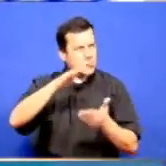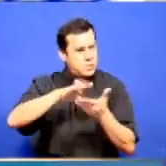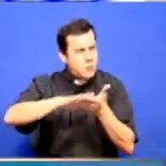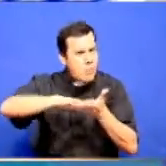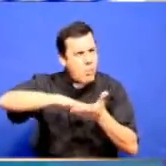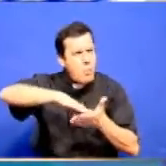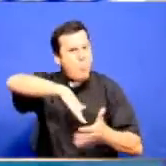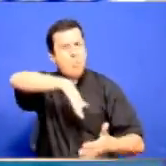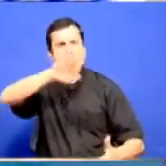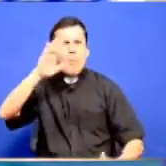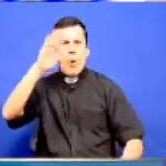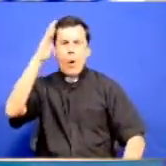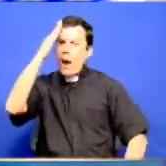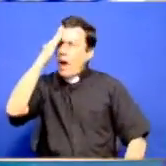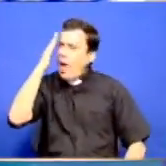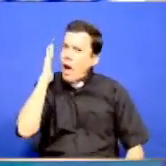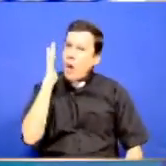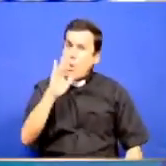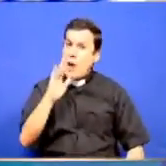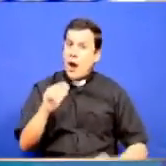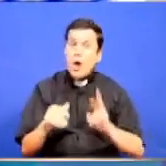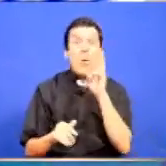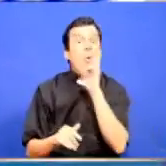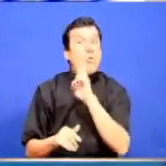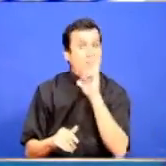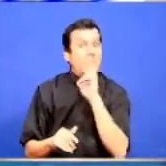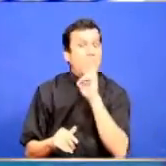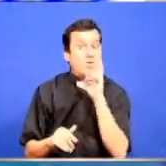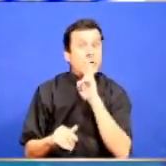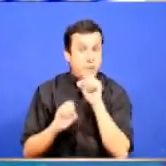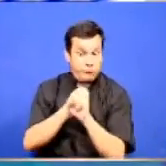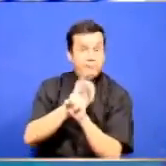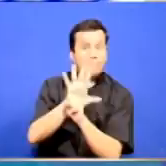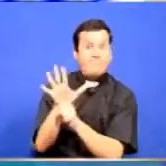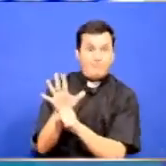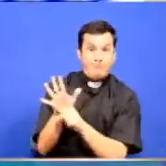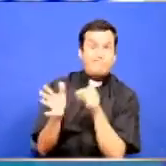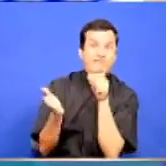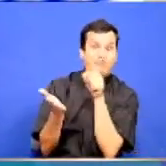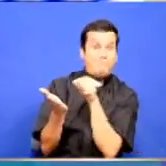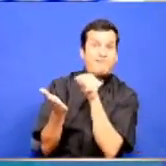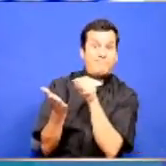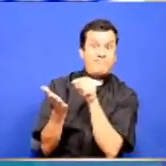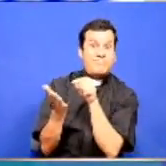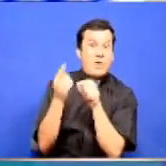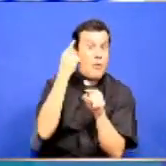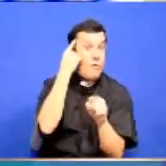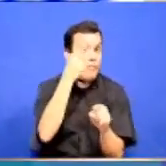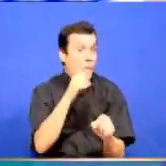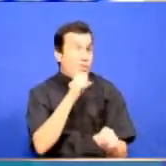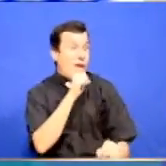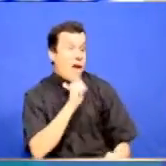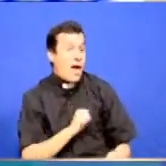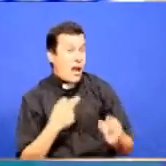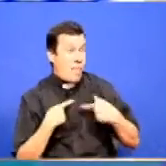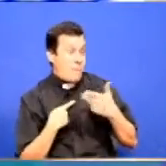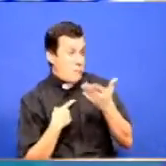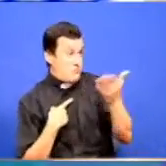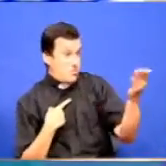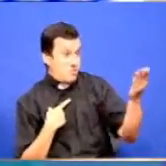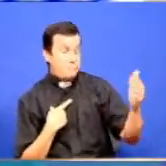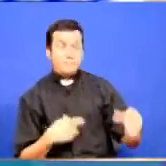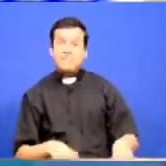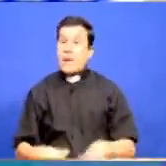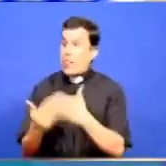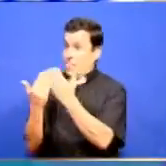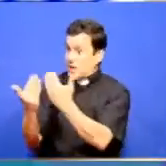conscious of the high risk of COVID-19 infections to the elderly, the children,